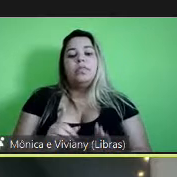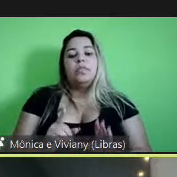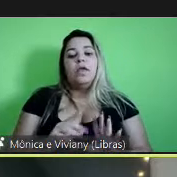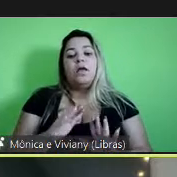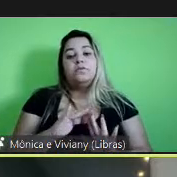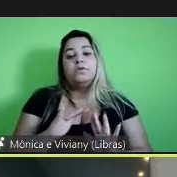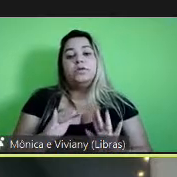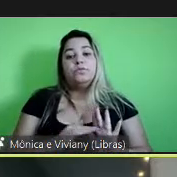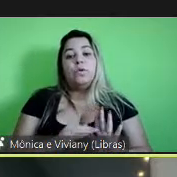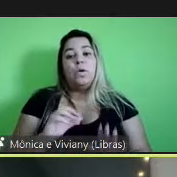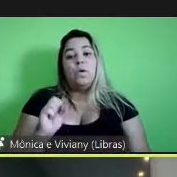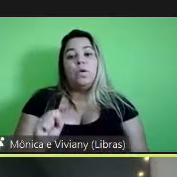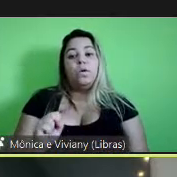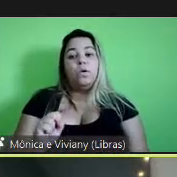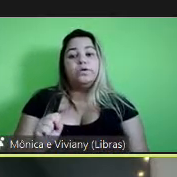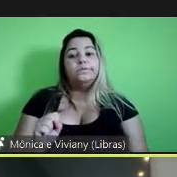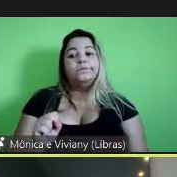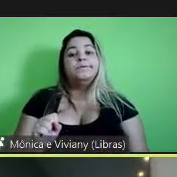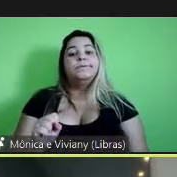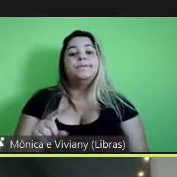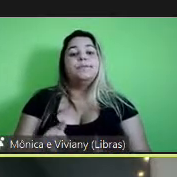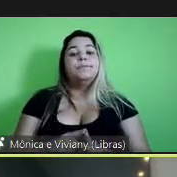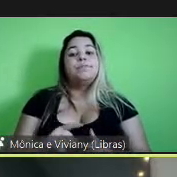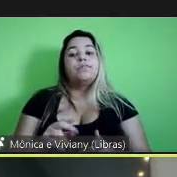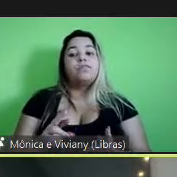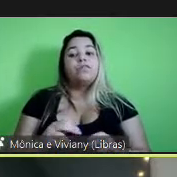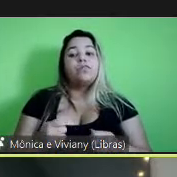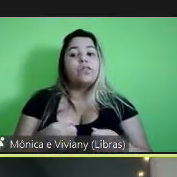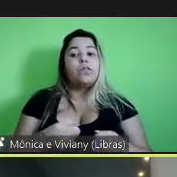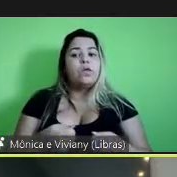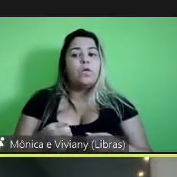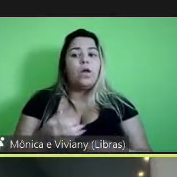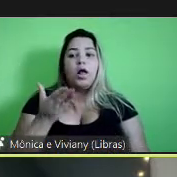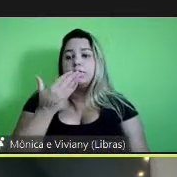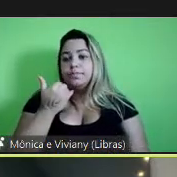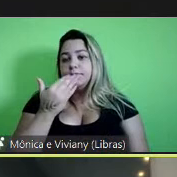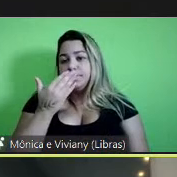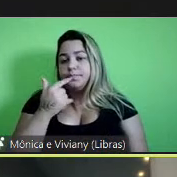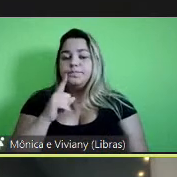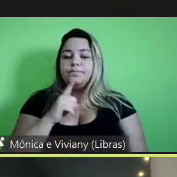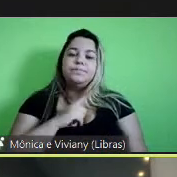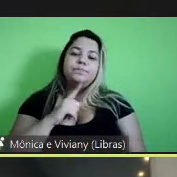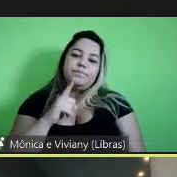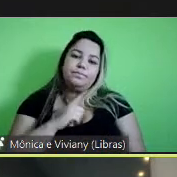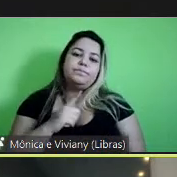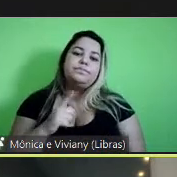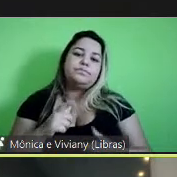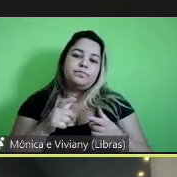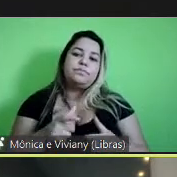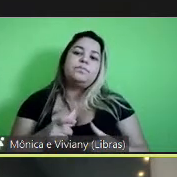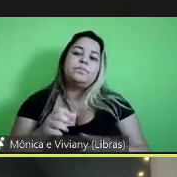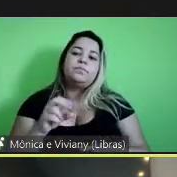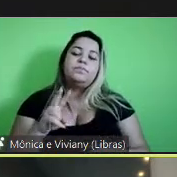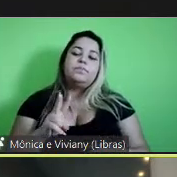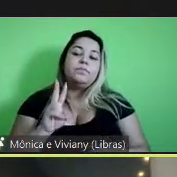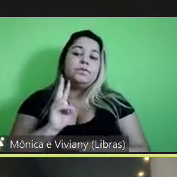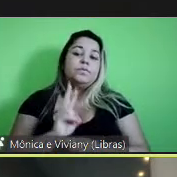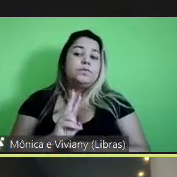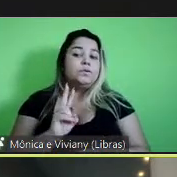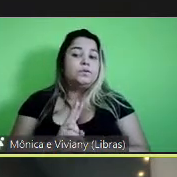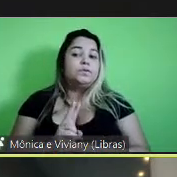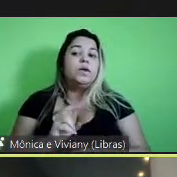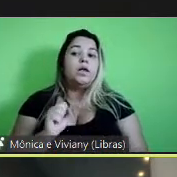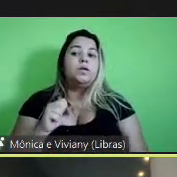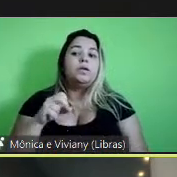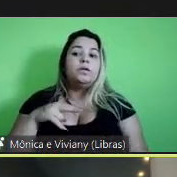the 8th point, which is about control and regulation of food, we have departments of sanitary vigilance